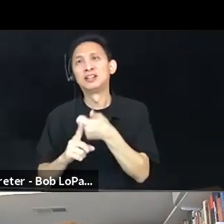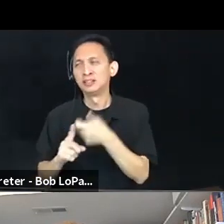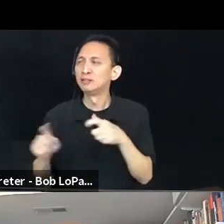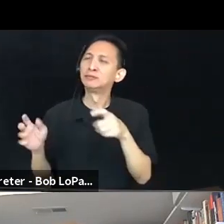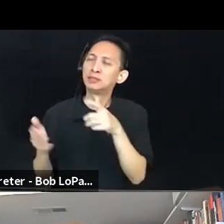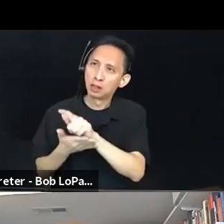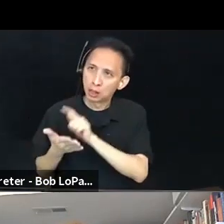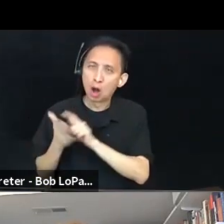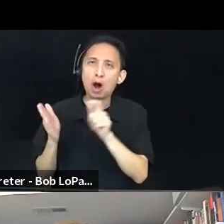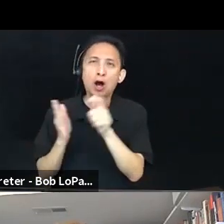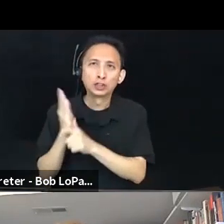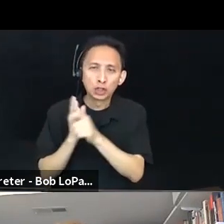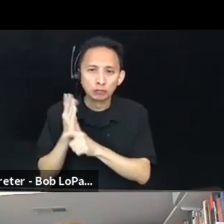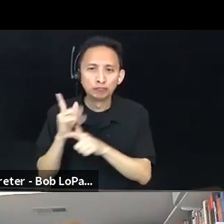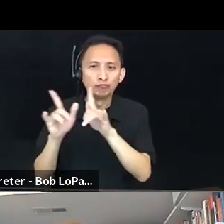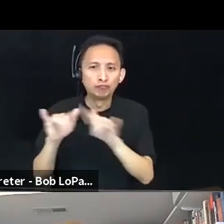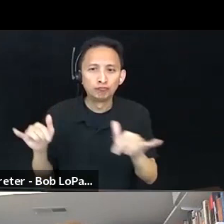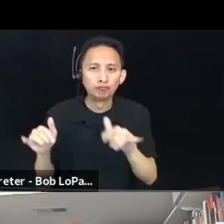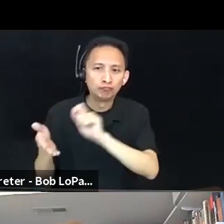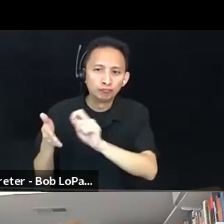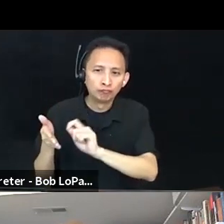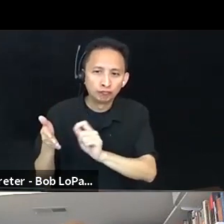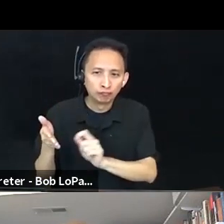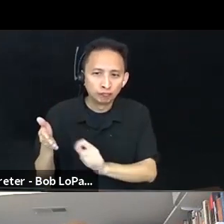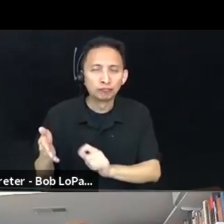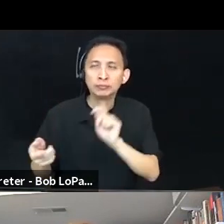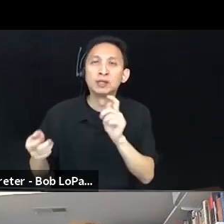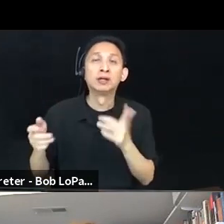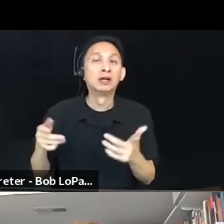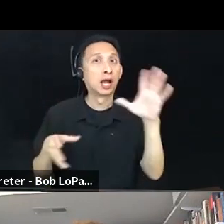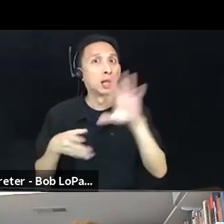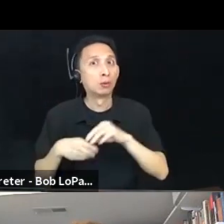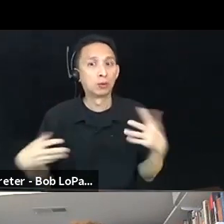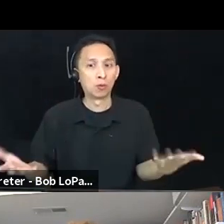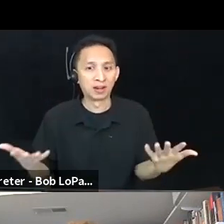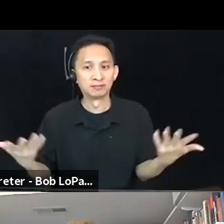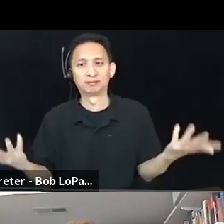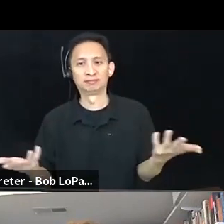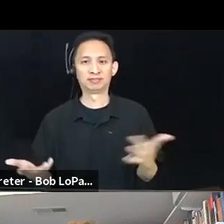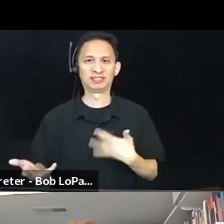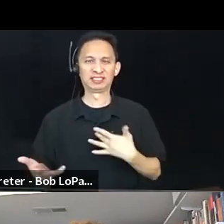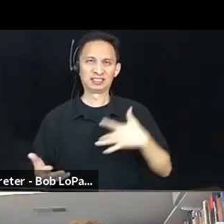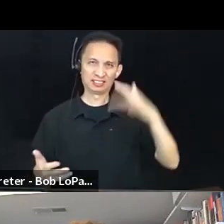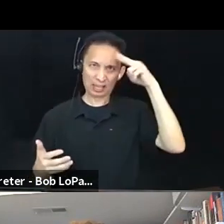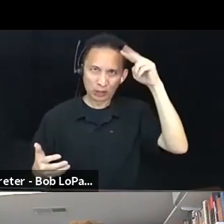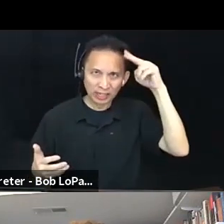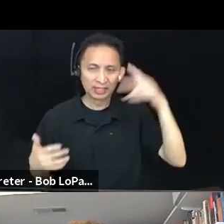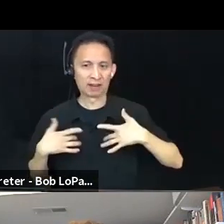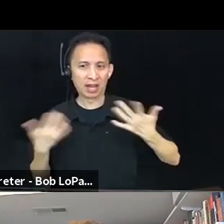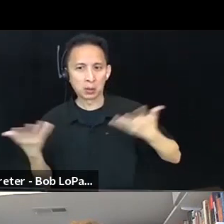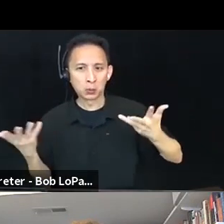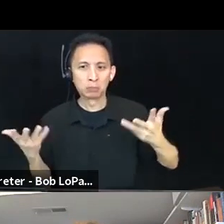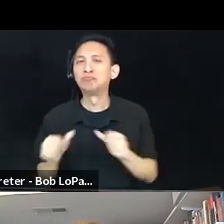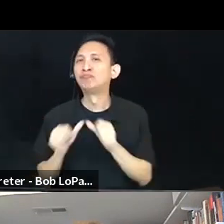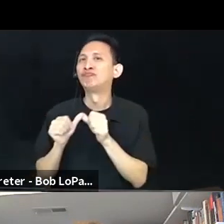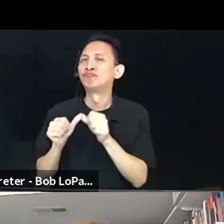can even name, including the likes of Theory and Event, and sort of keeps us going, and